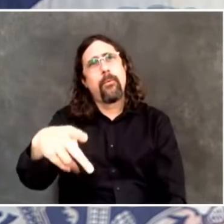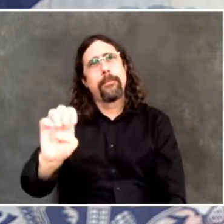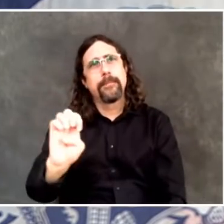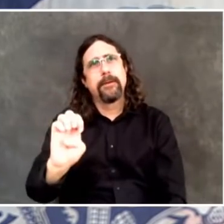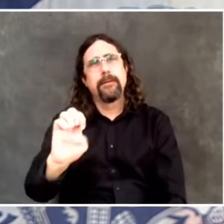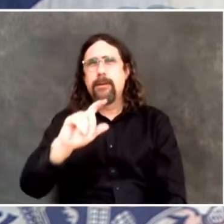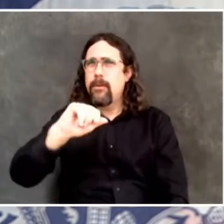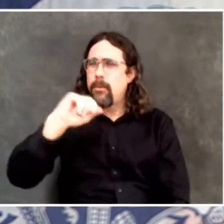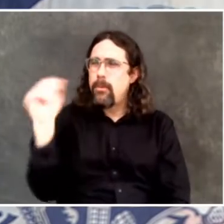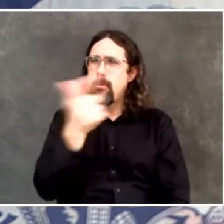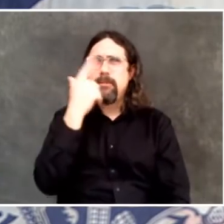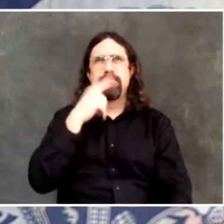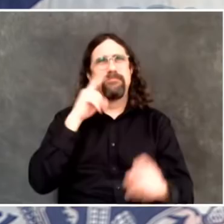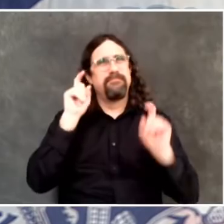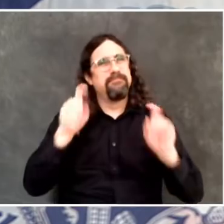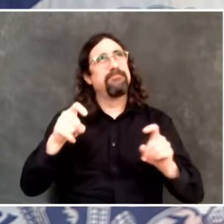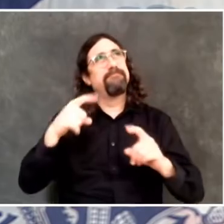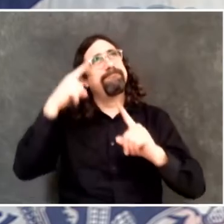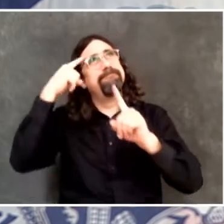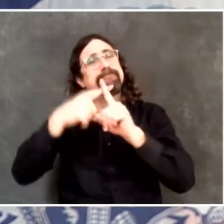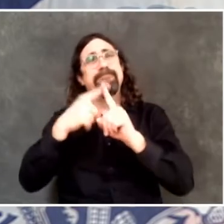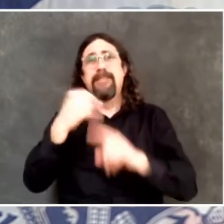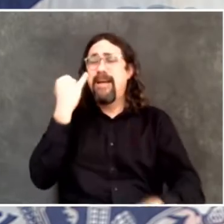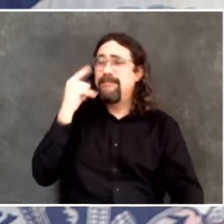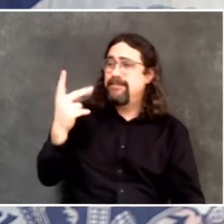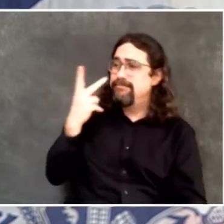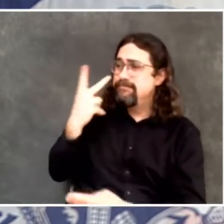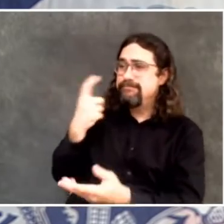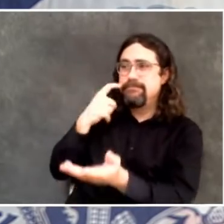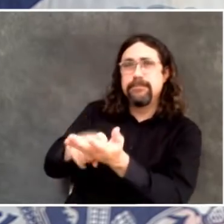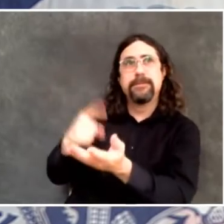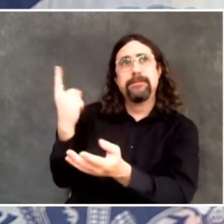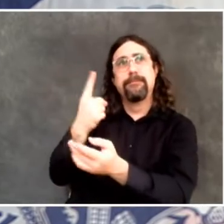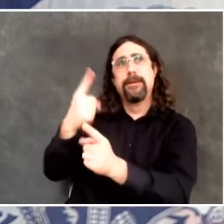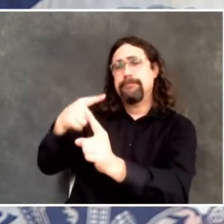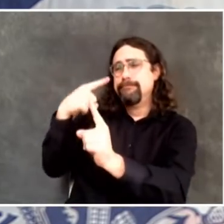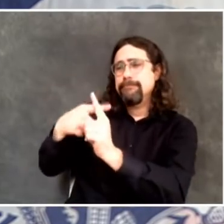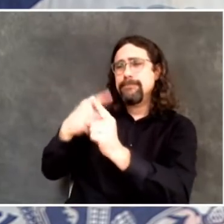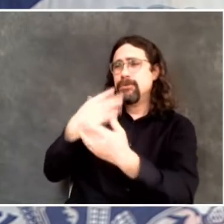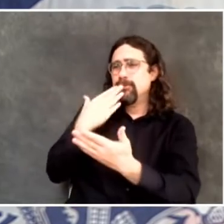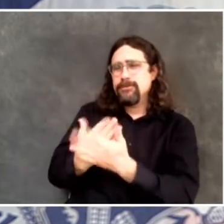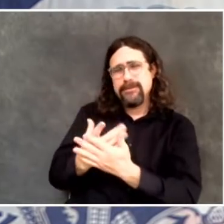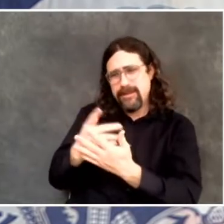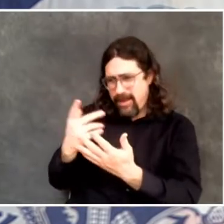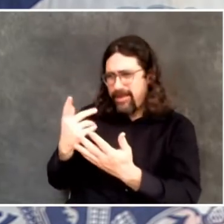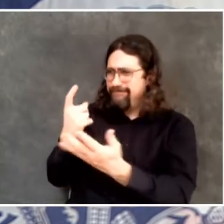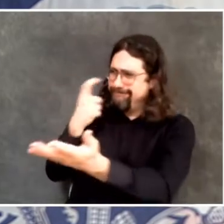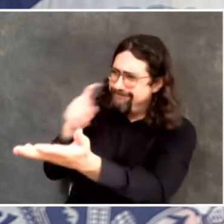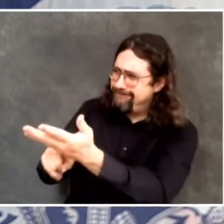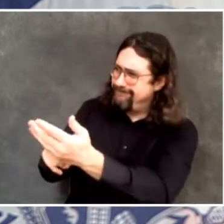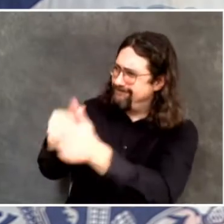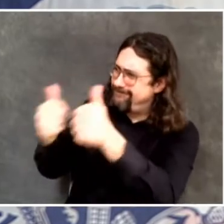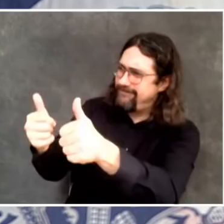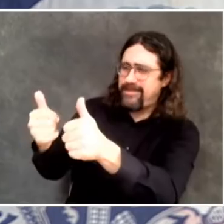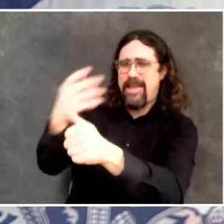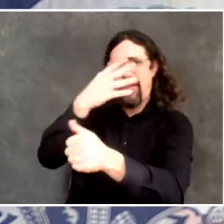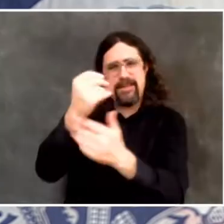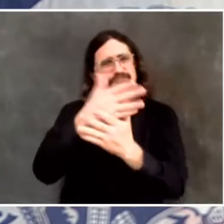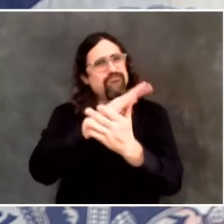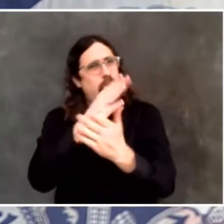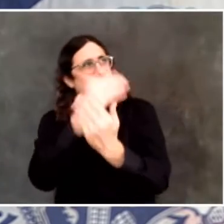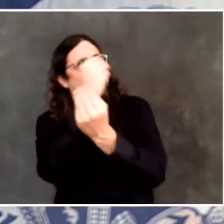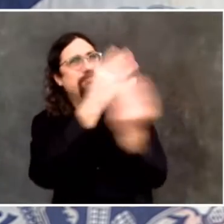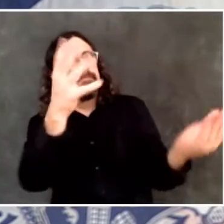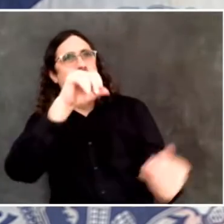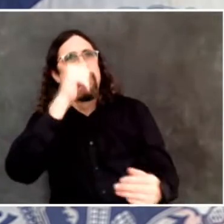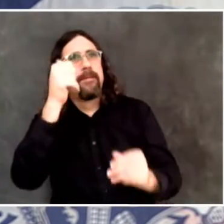need to feel good, and we need to especially feel good that everyday New Yorkers built this progress with